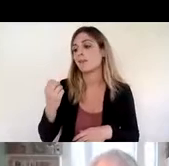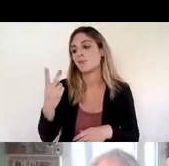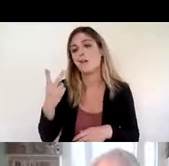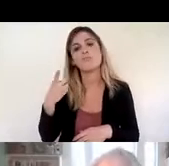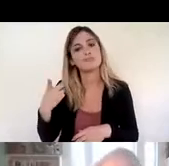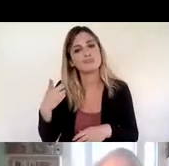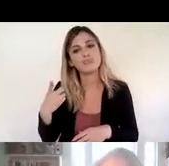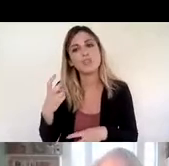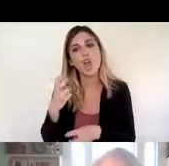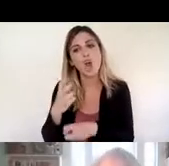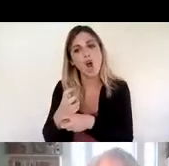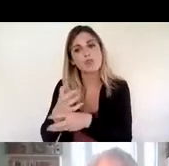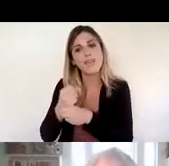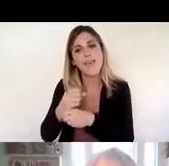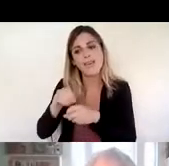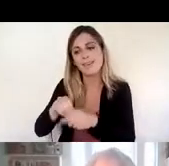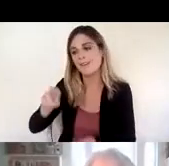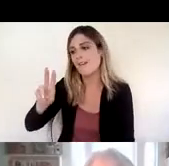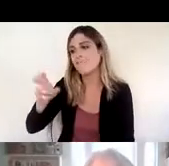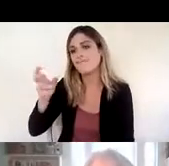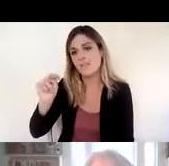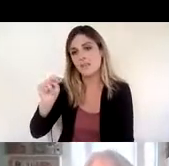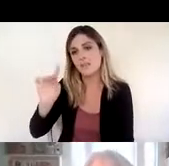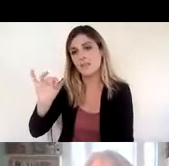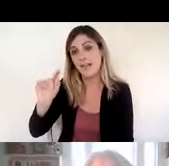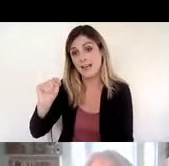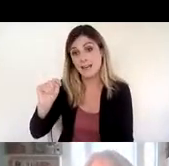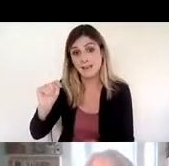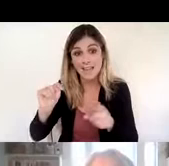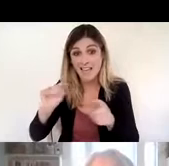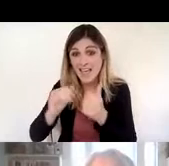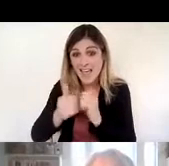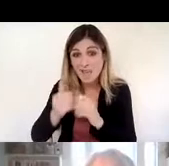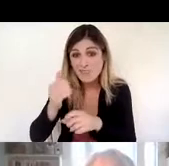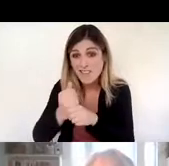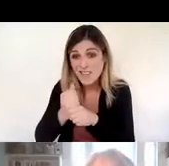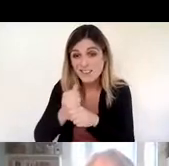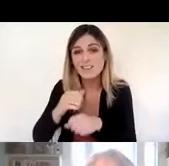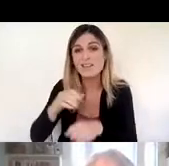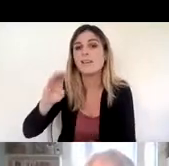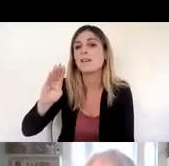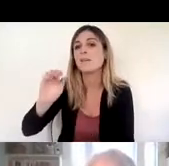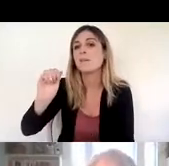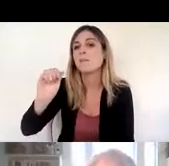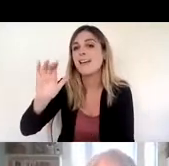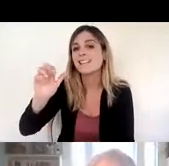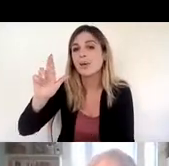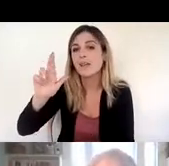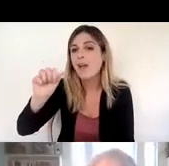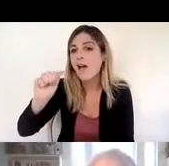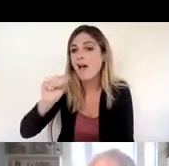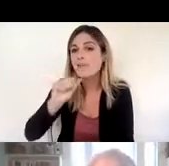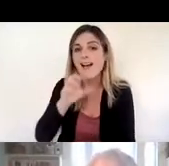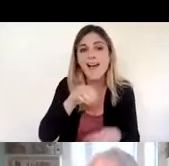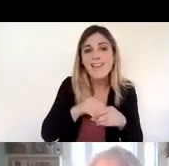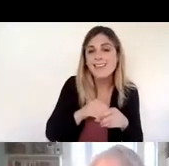vegan nutrition because all of the vitamin B12 in the world is made by bacteria. Plants don't take it up from the soil. They don't manufacture it. They